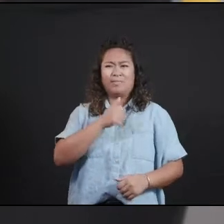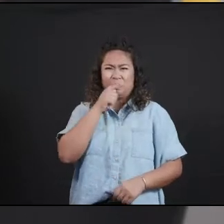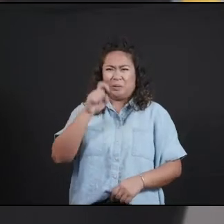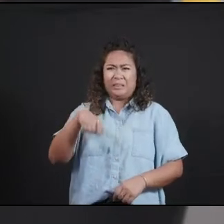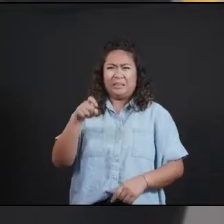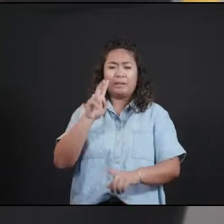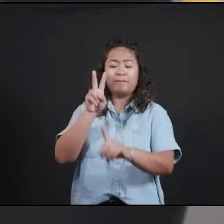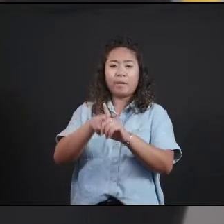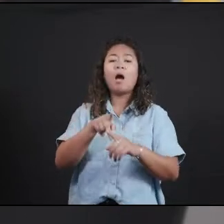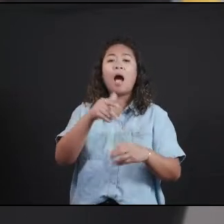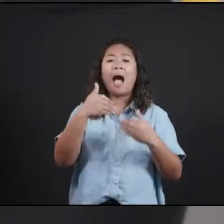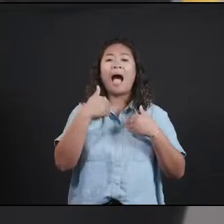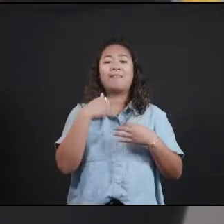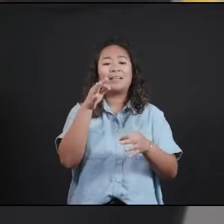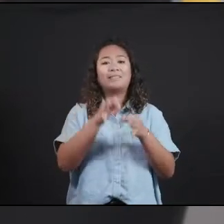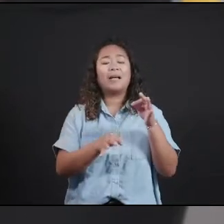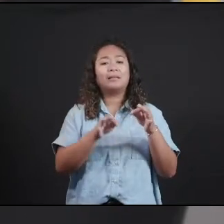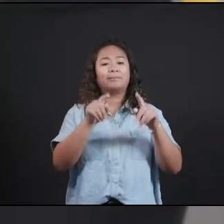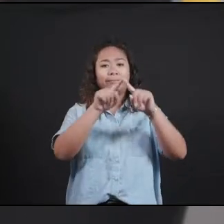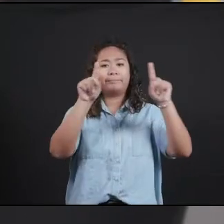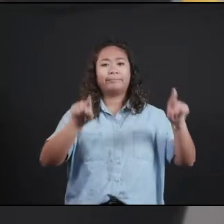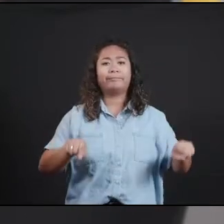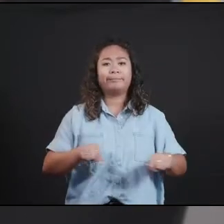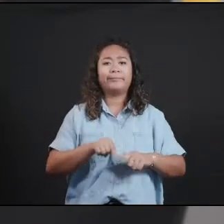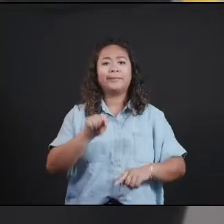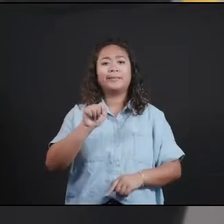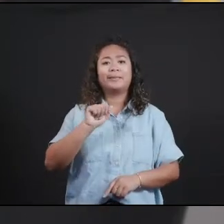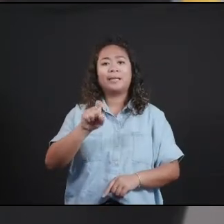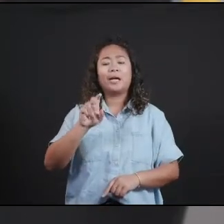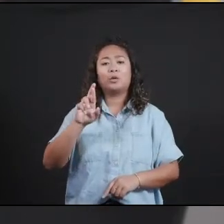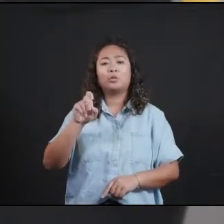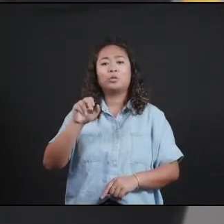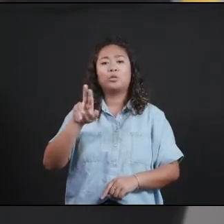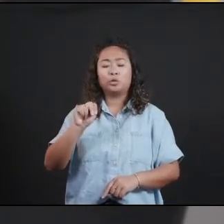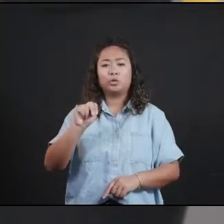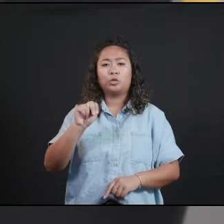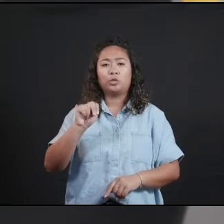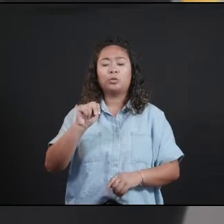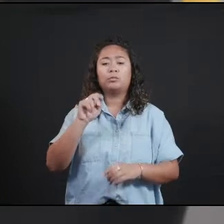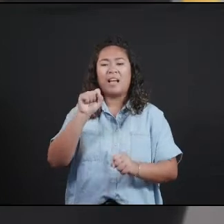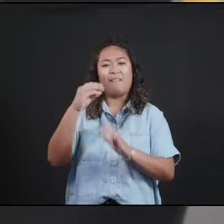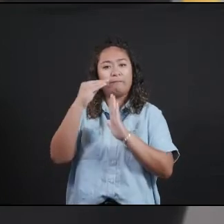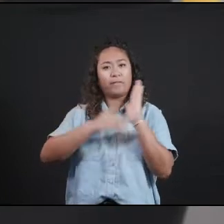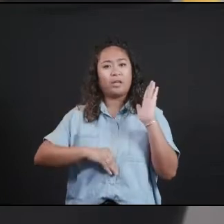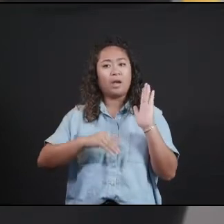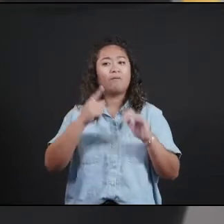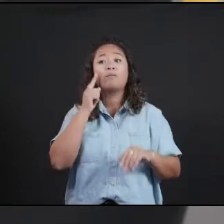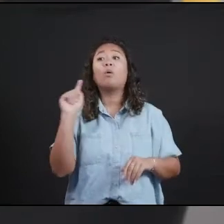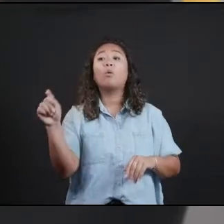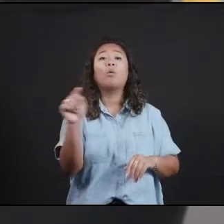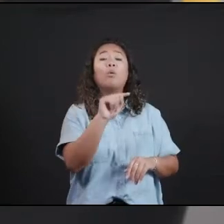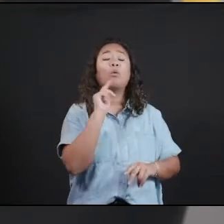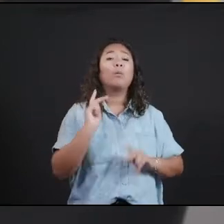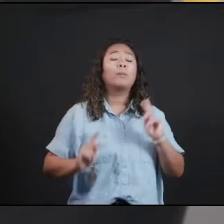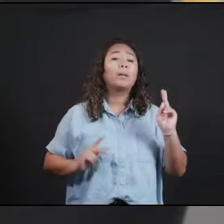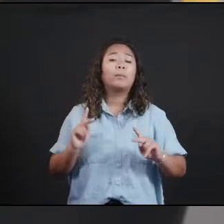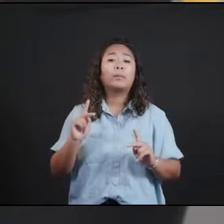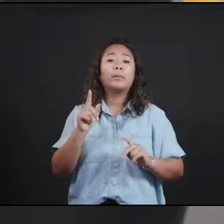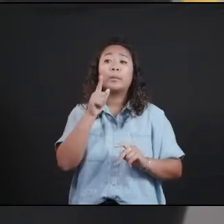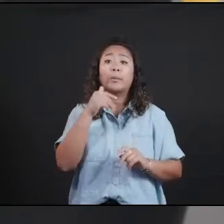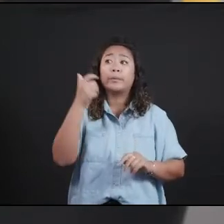good. The question is as follows. Stimulus checks were scheduled to come out. What will be the process and when will residents be able